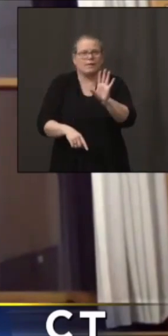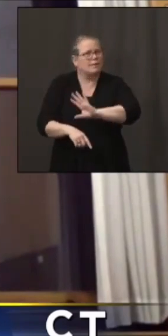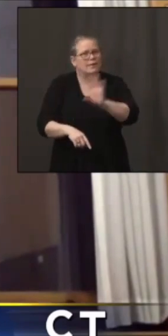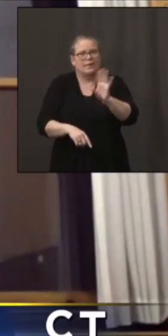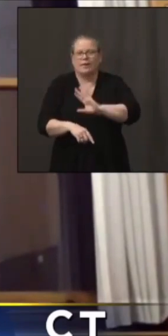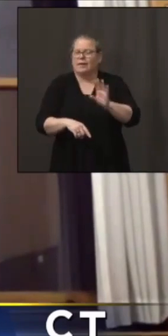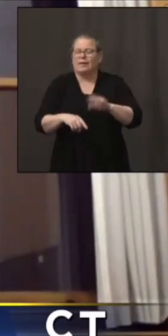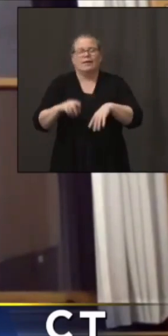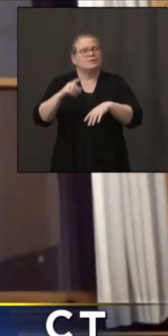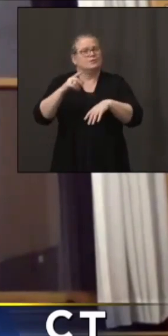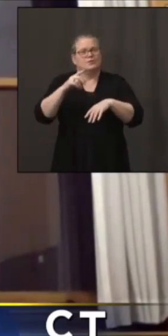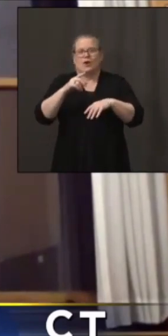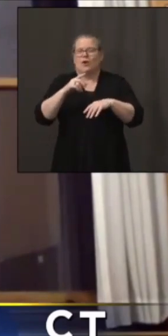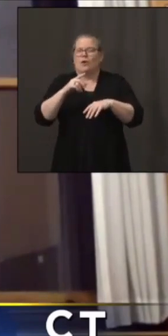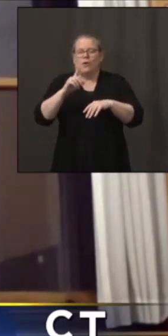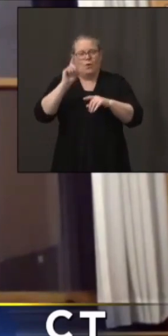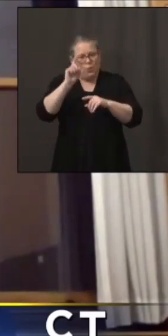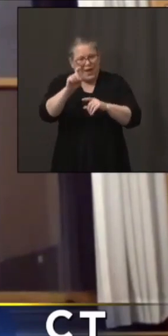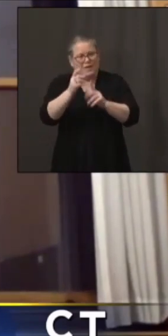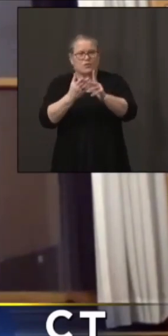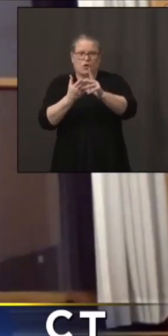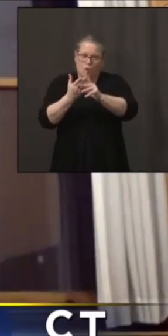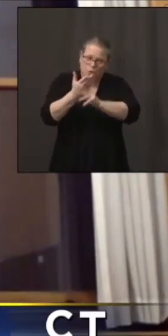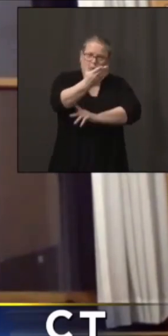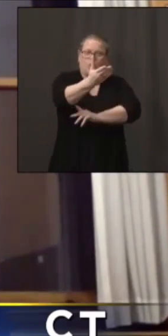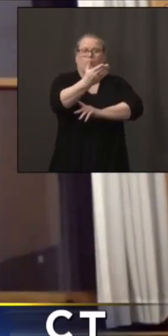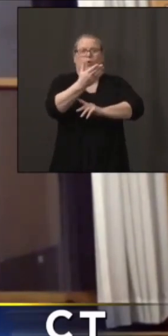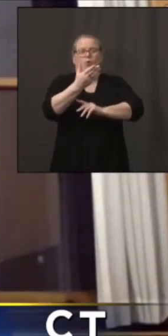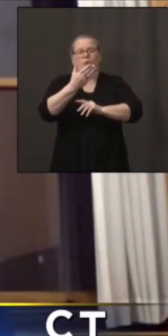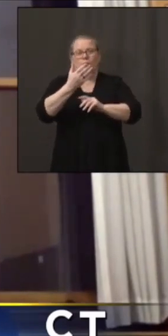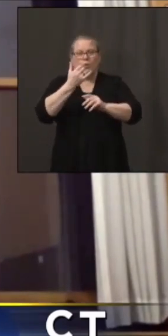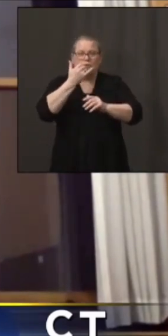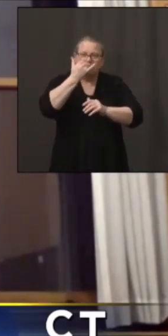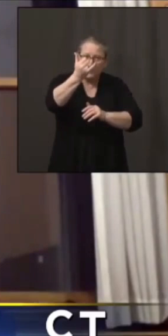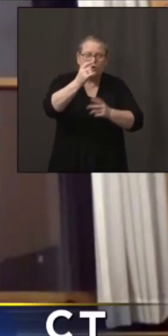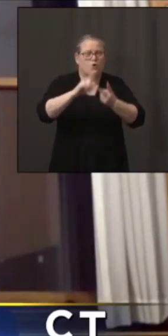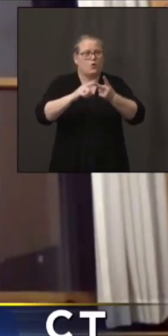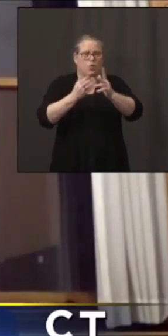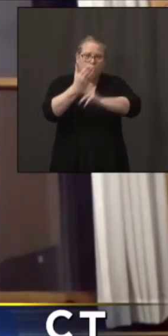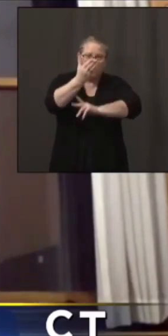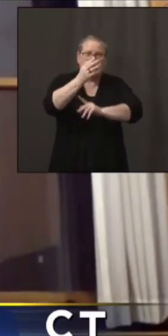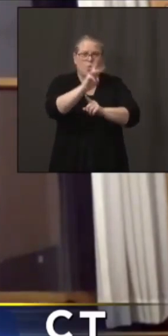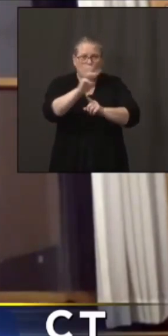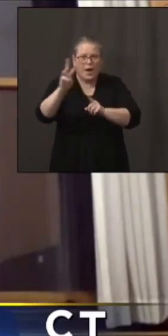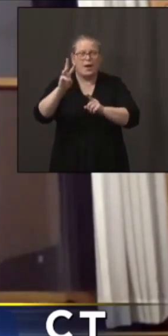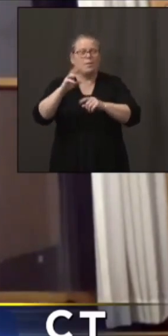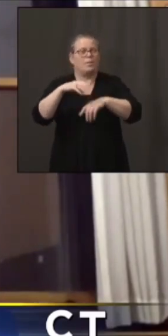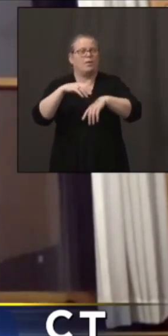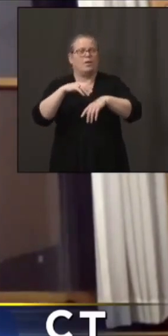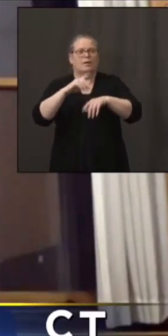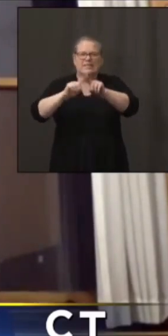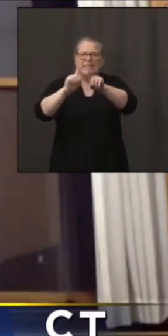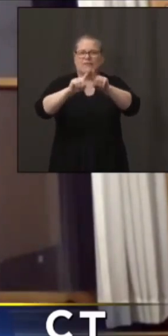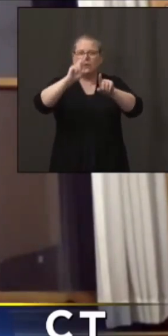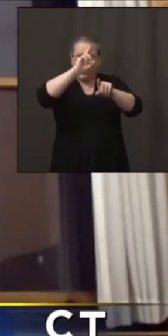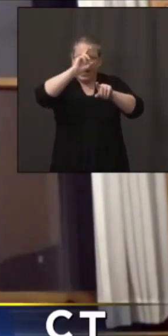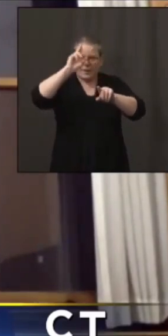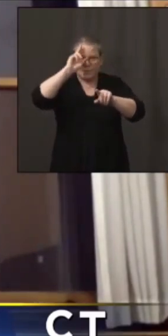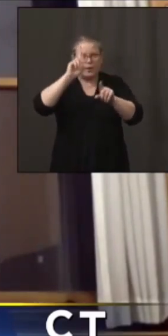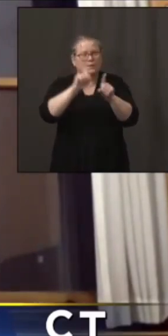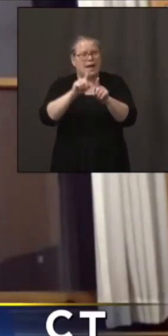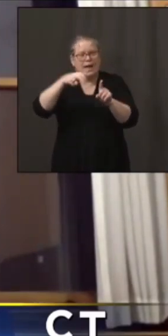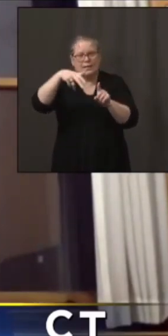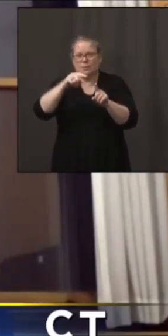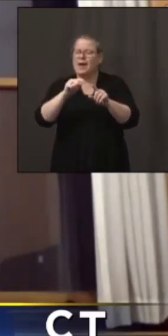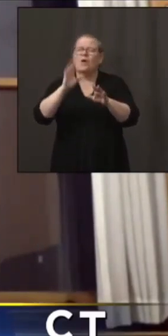through the providers who are actually doing vaccinations, as Pat has indicated. And then ultimately on Thursday, we'll give you a